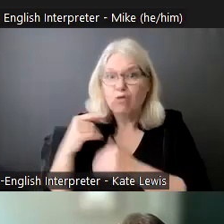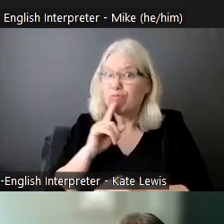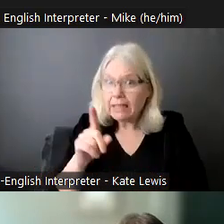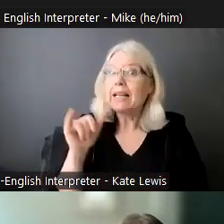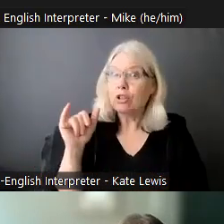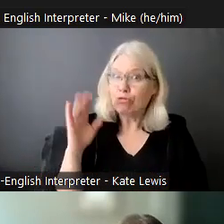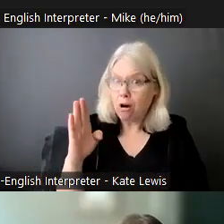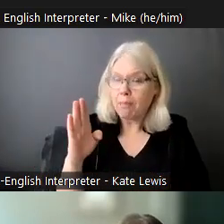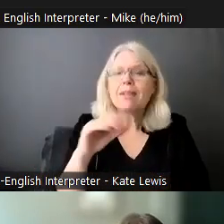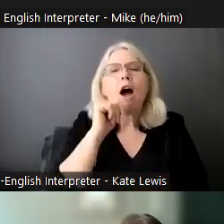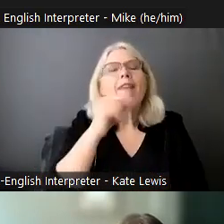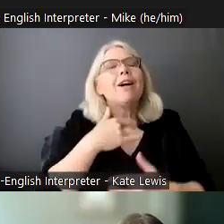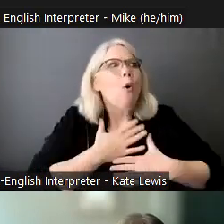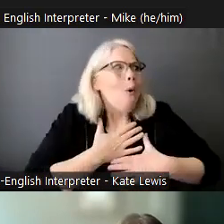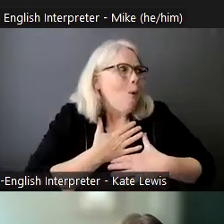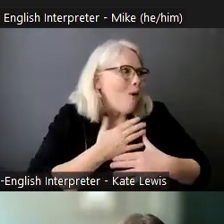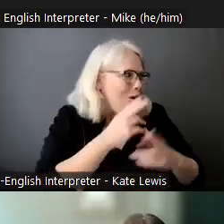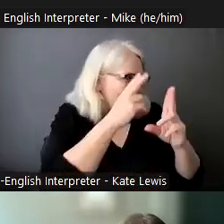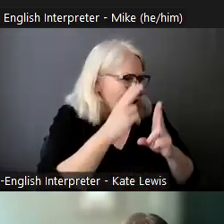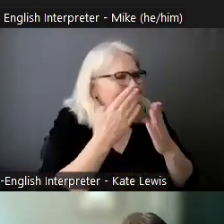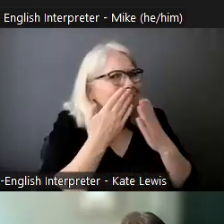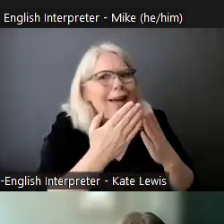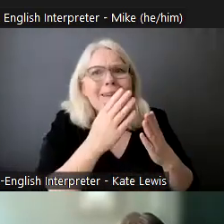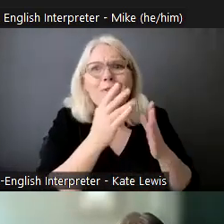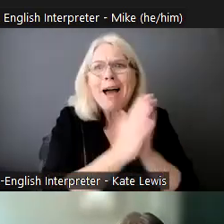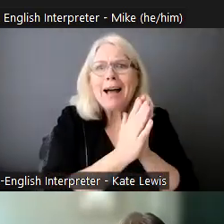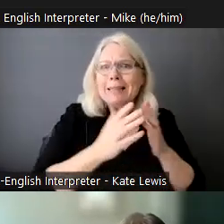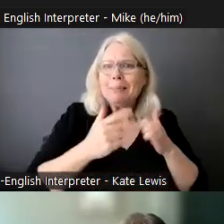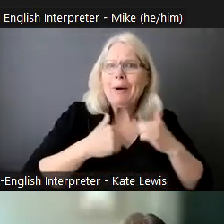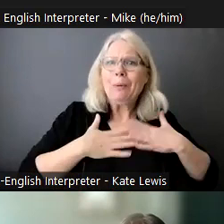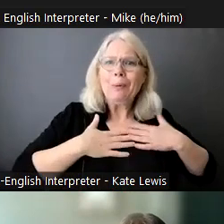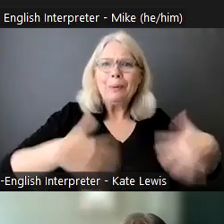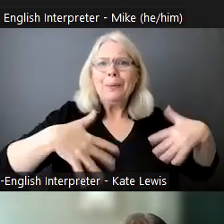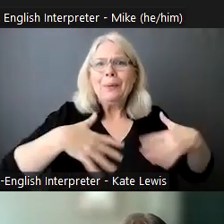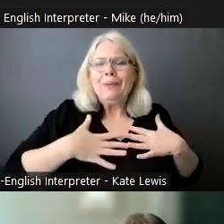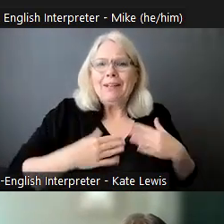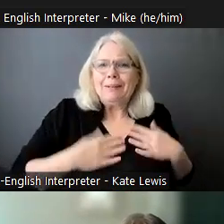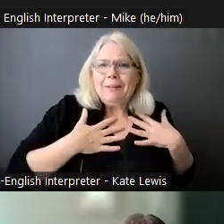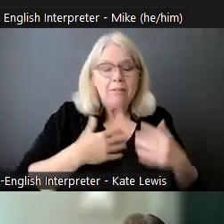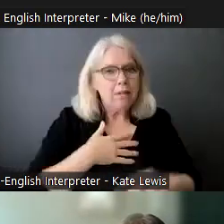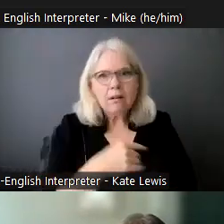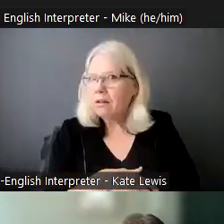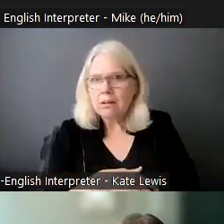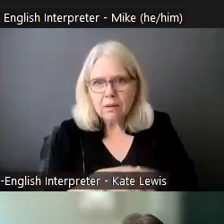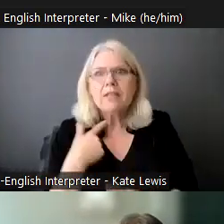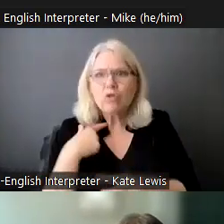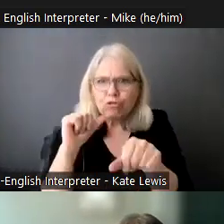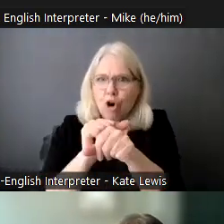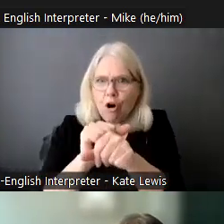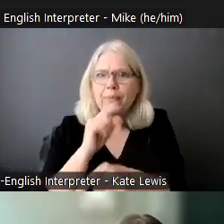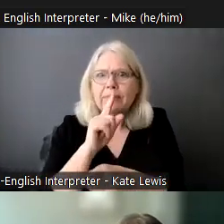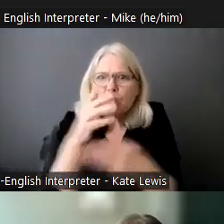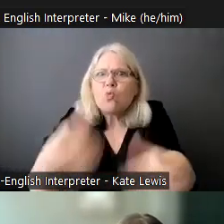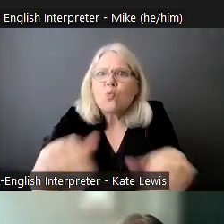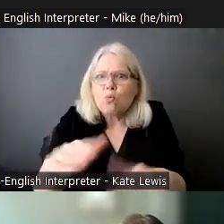is not an honor. This is not something that people should enter into lightly. you need to, if you're going to agree